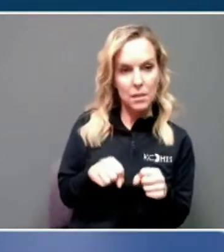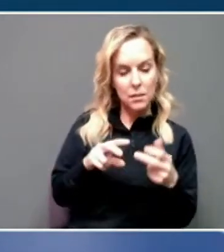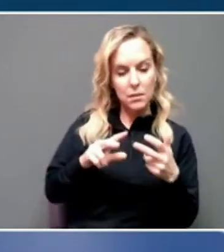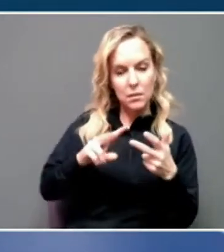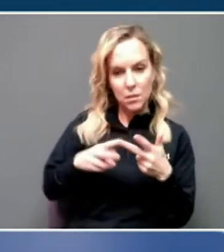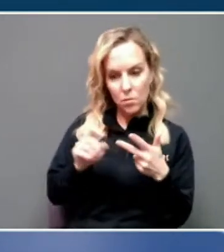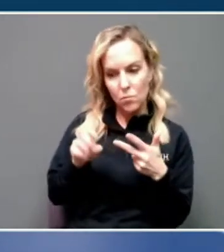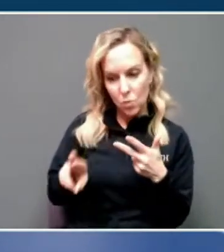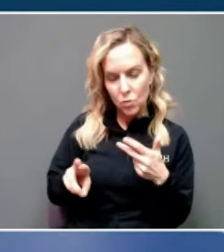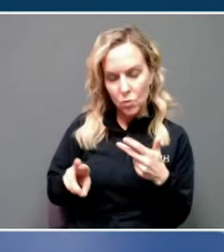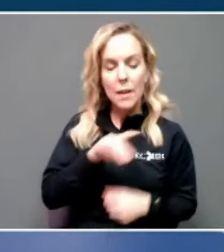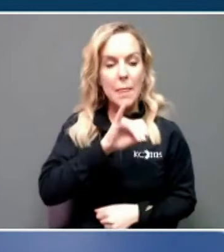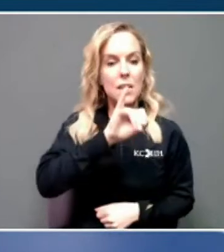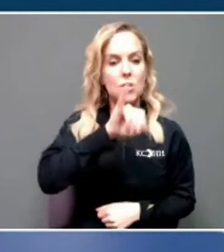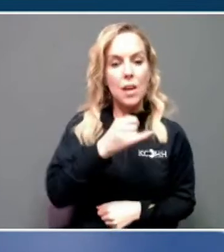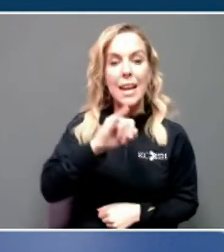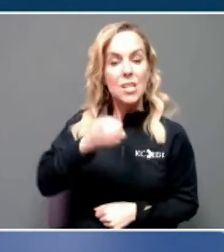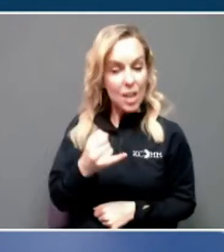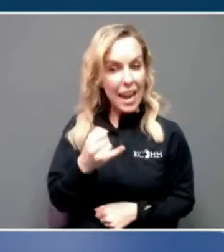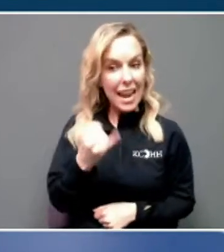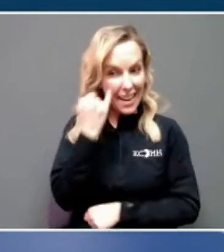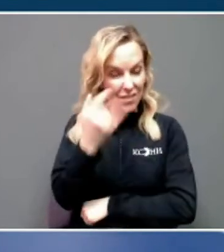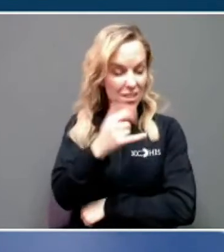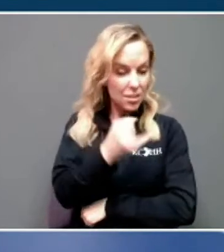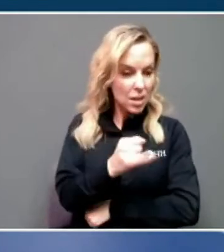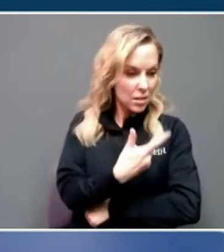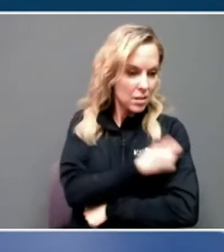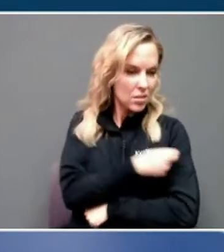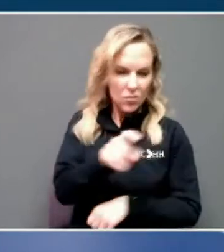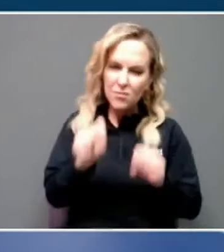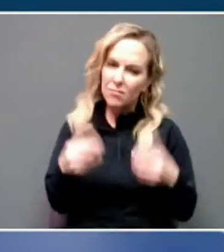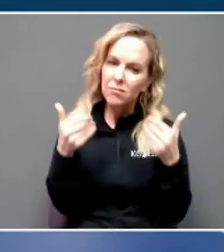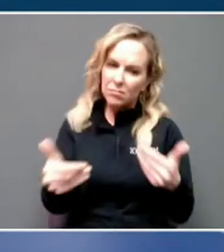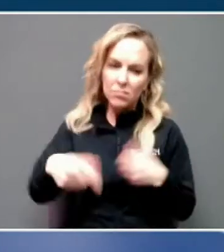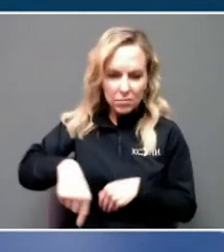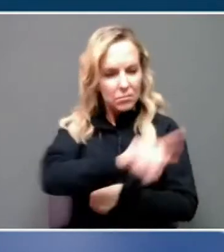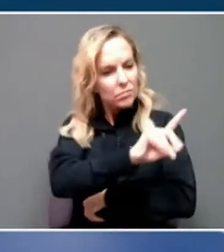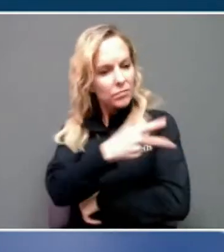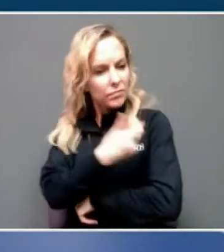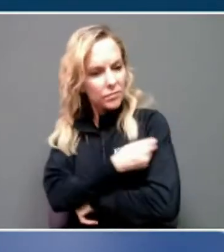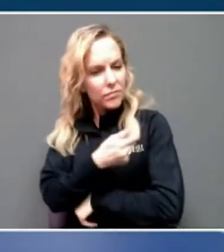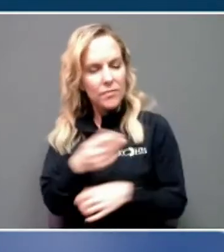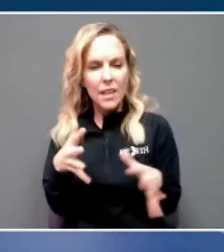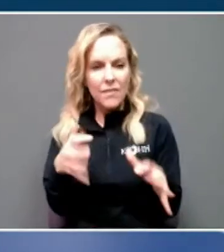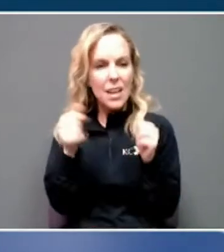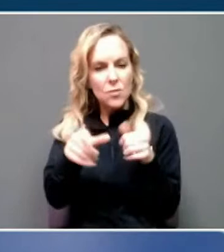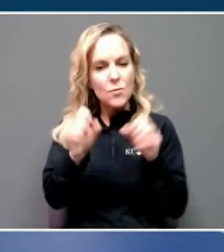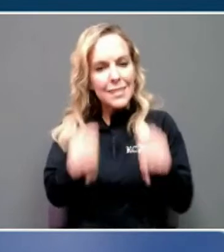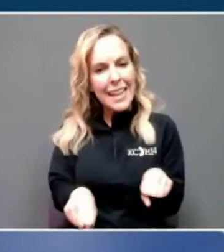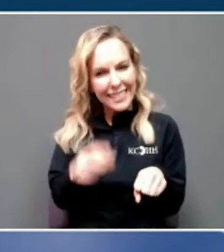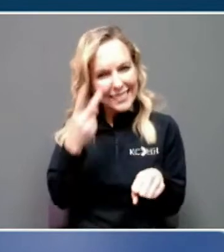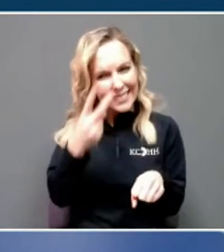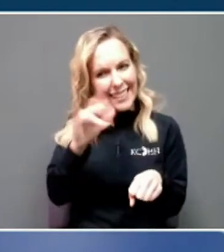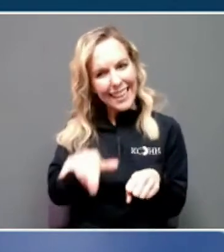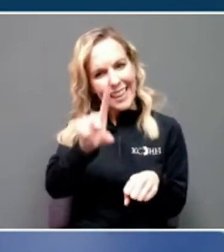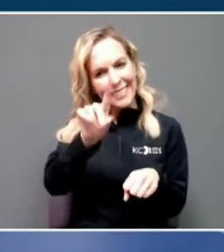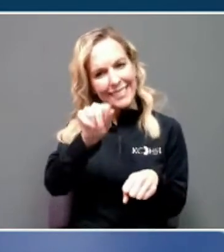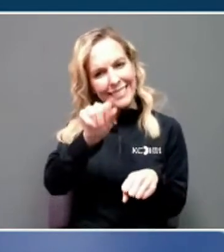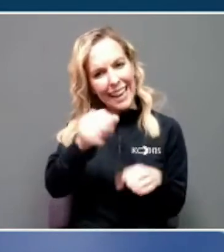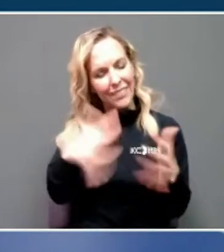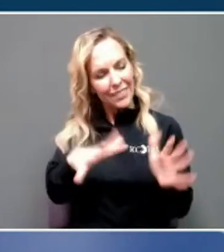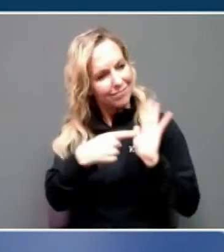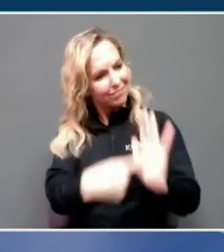that shot, and you ought to go out and get it as fast as you can based on the data that we have seen. All